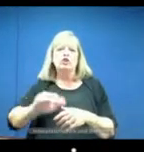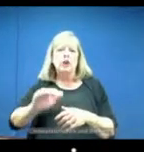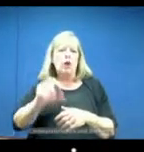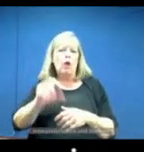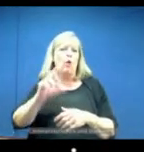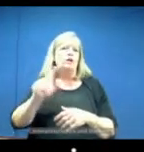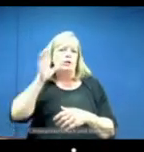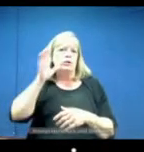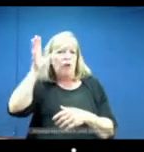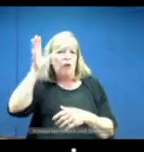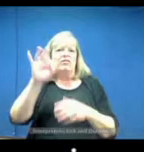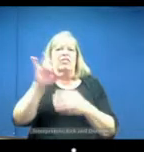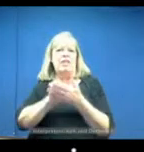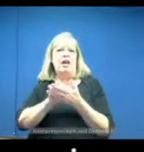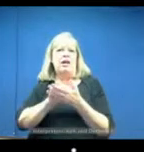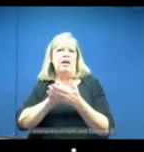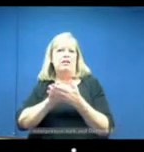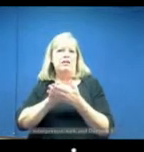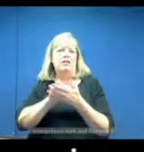the respondent.